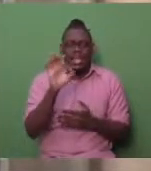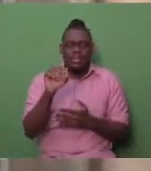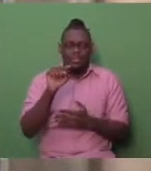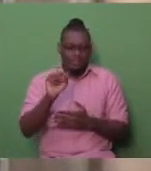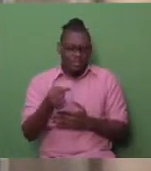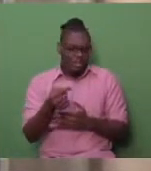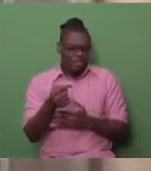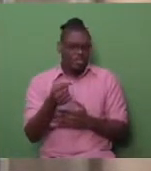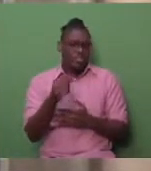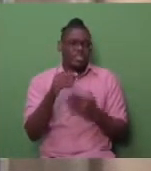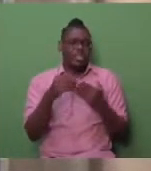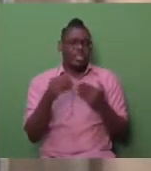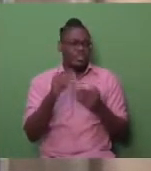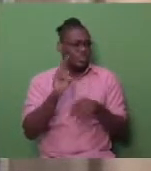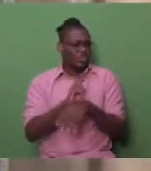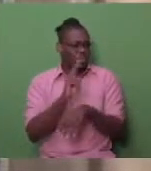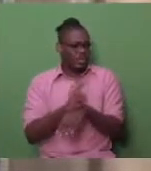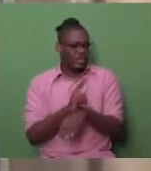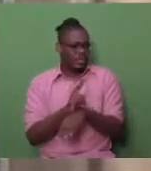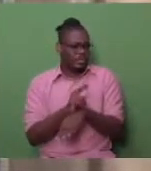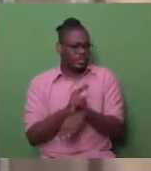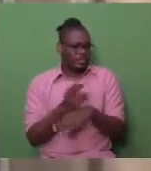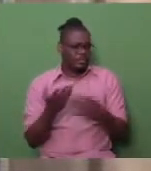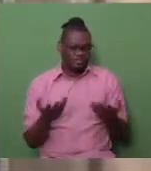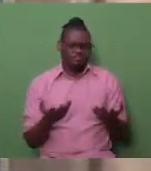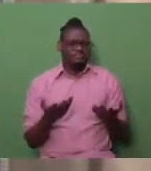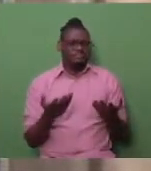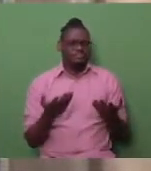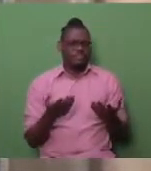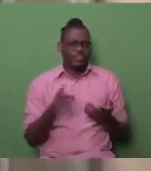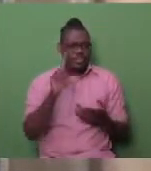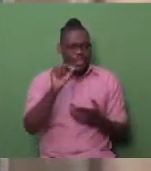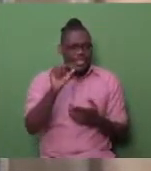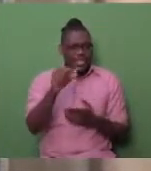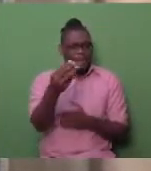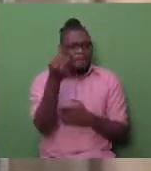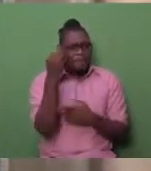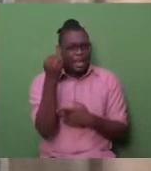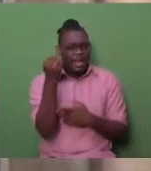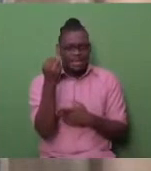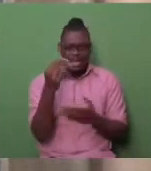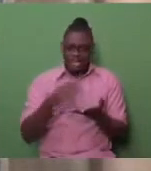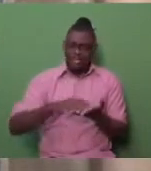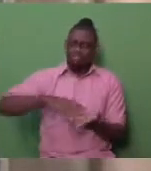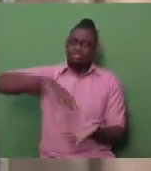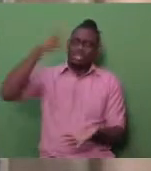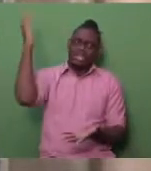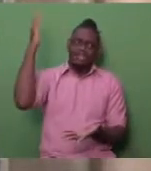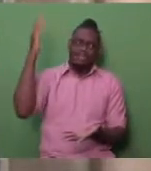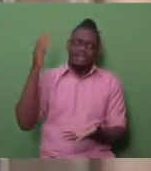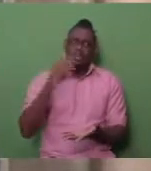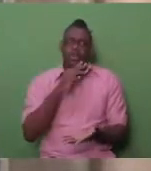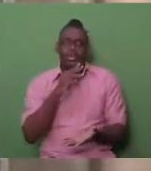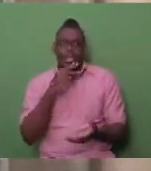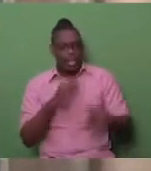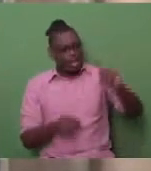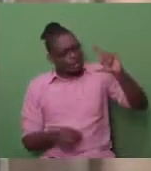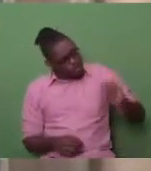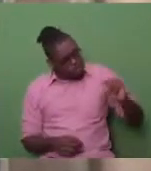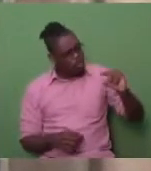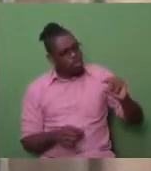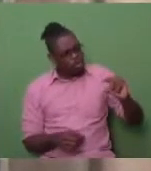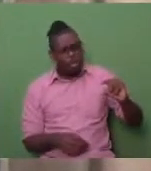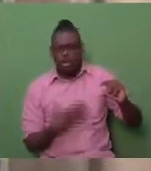$995,560 when you had an allocation of 20 million? Why? Why? Has the plan been shelved? Has the plan